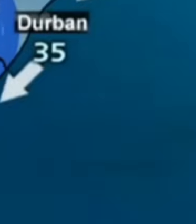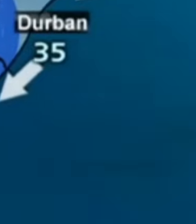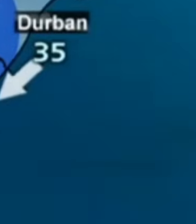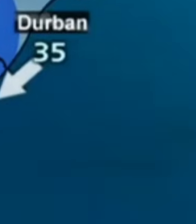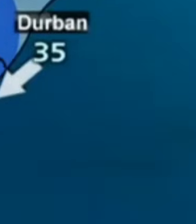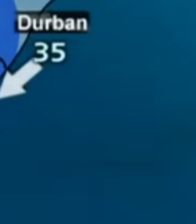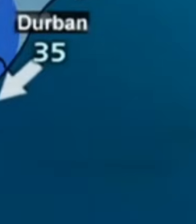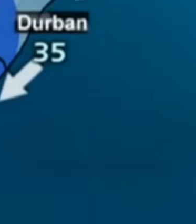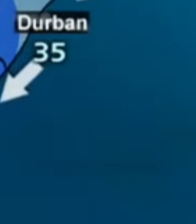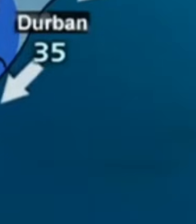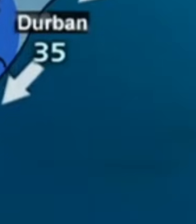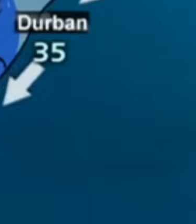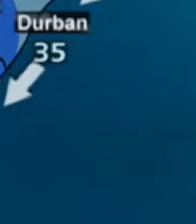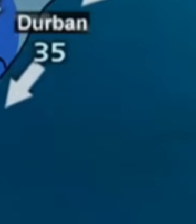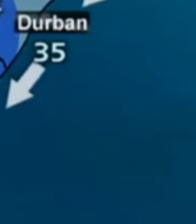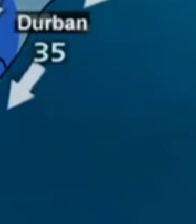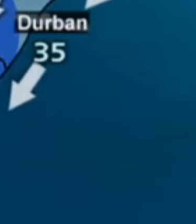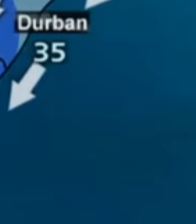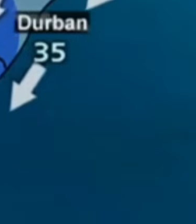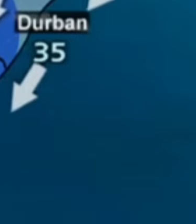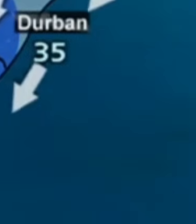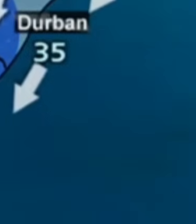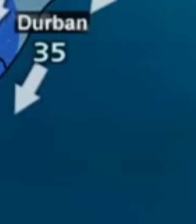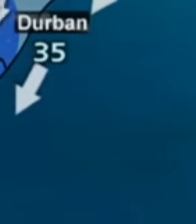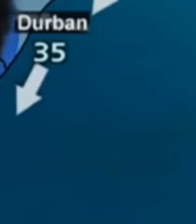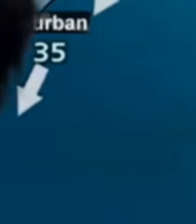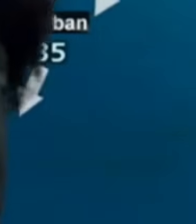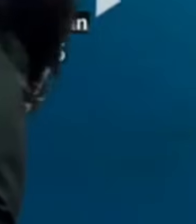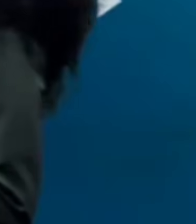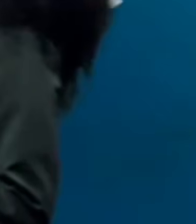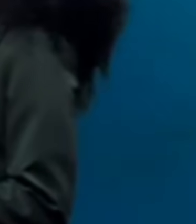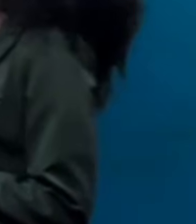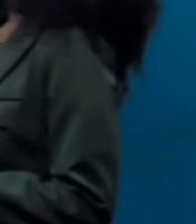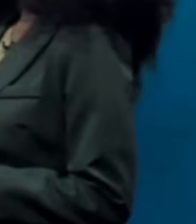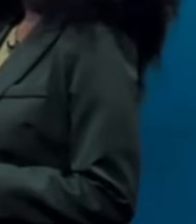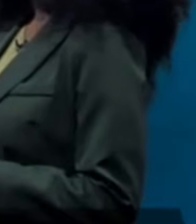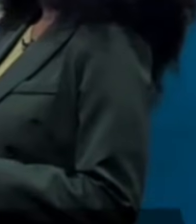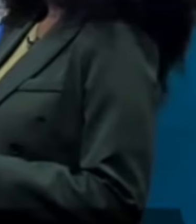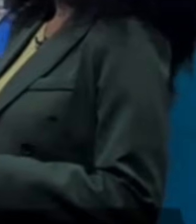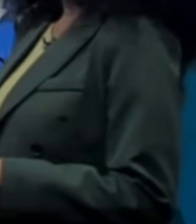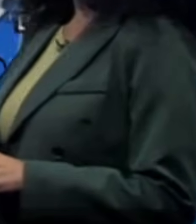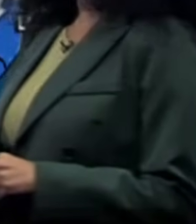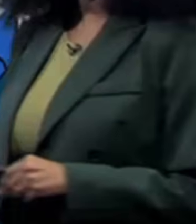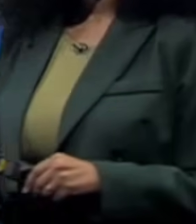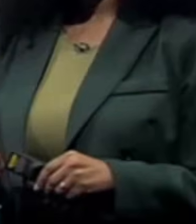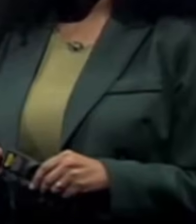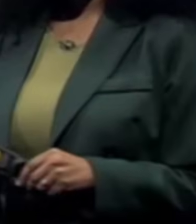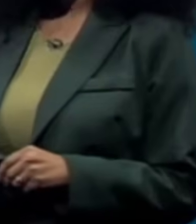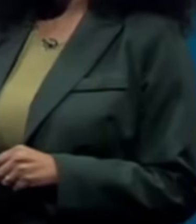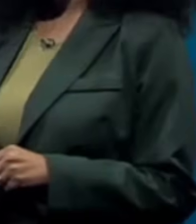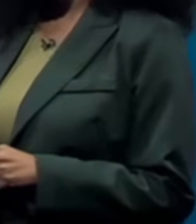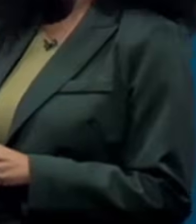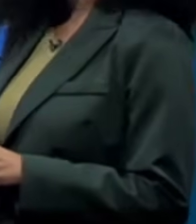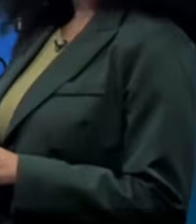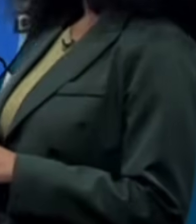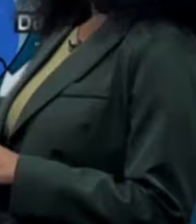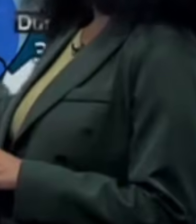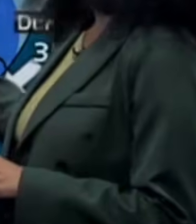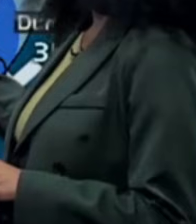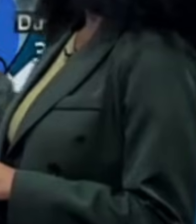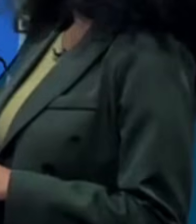Ke leboga ke adimile ke le dumedise ba bogedi go gae a re lebelle maemo a bosa bosigong jo fa re lebella bogare jwa naga bo tla itemogela pula diperesente di le